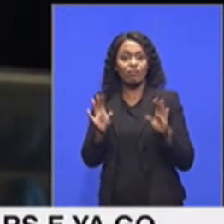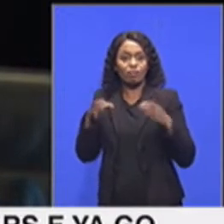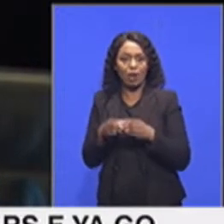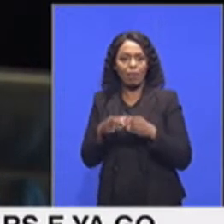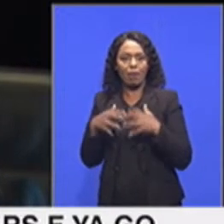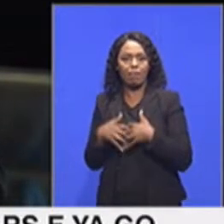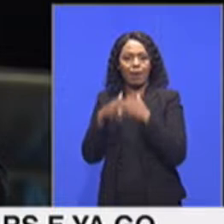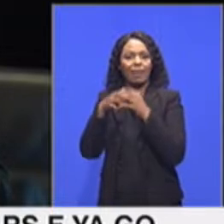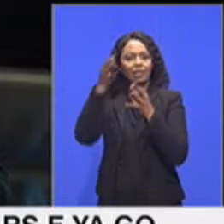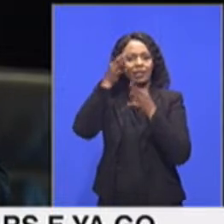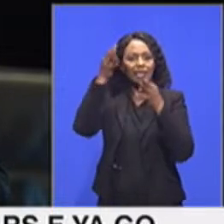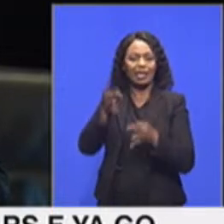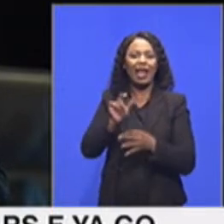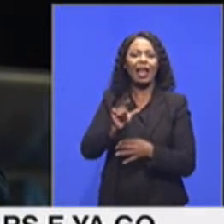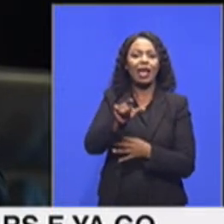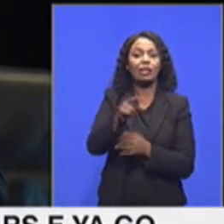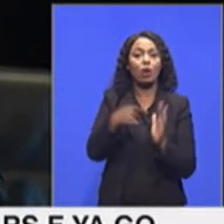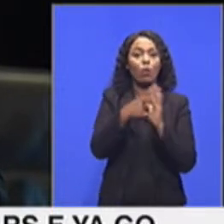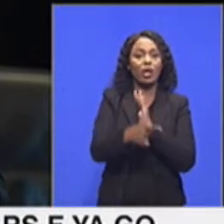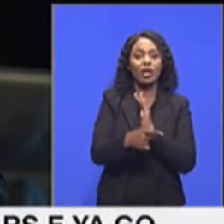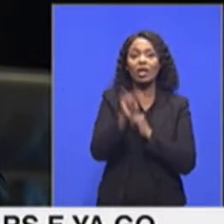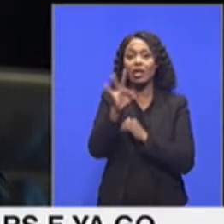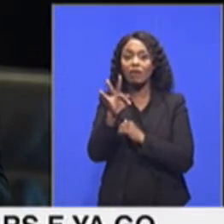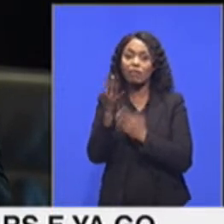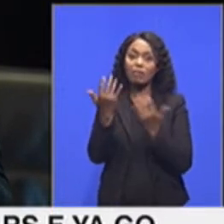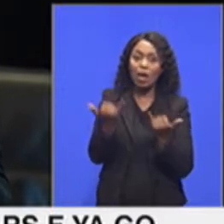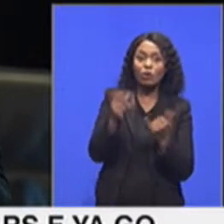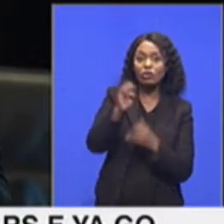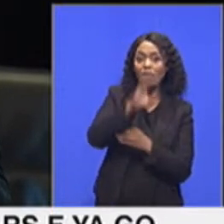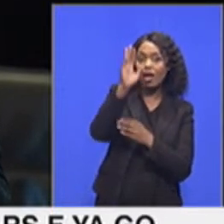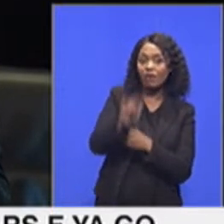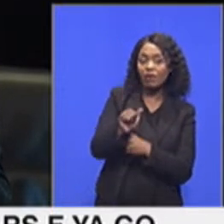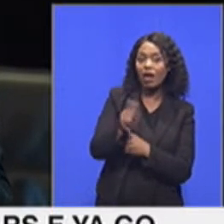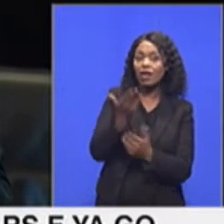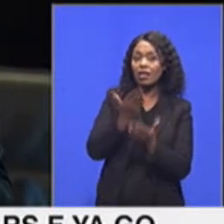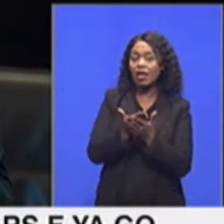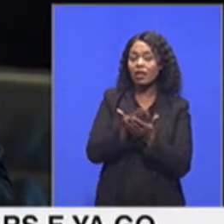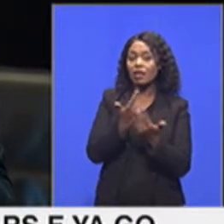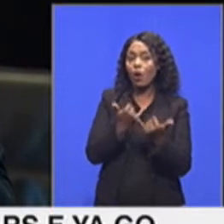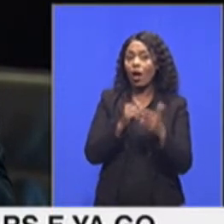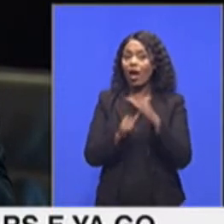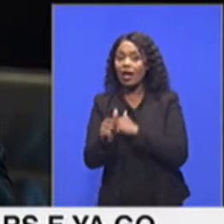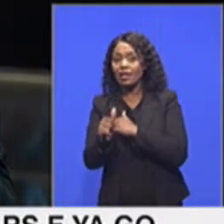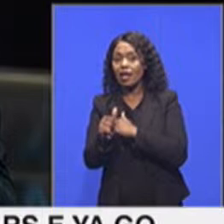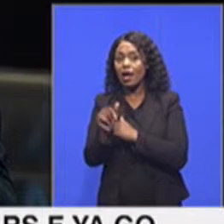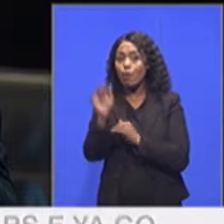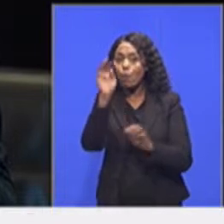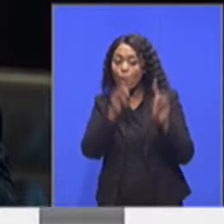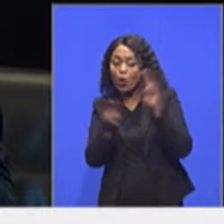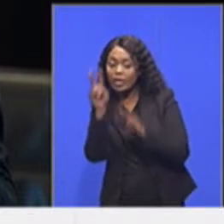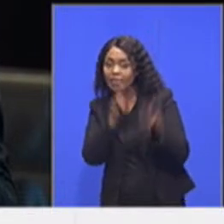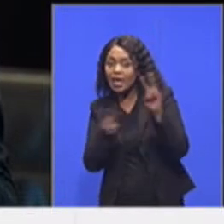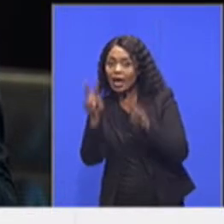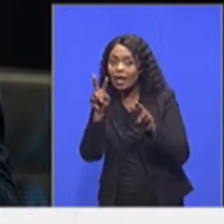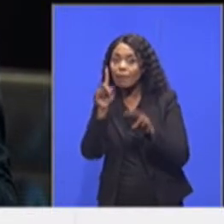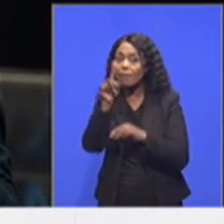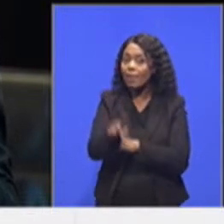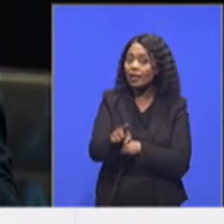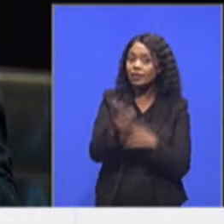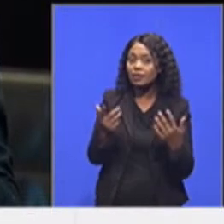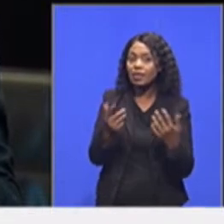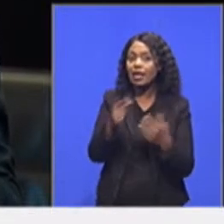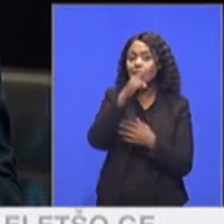week on whether or not to put South Africa under increased monitoring, otherwise known as grey